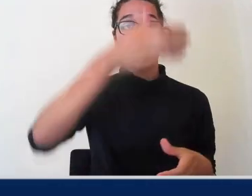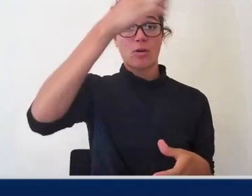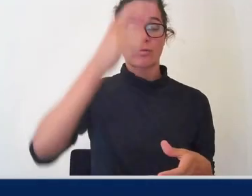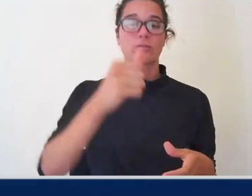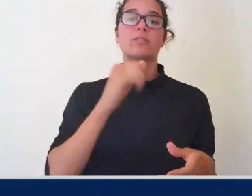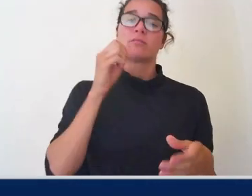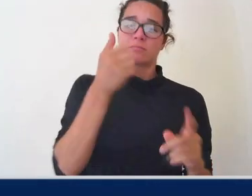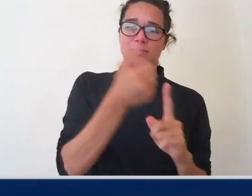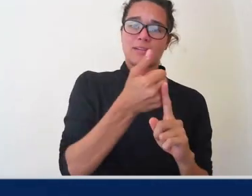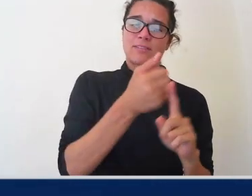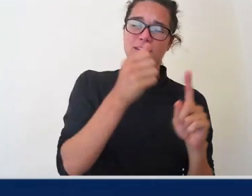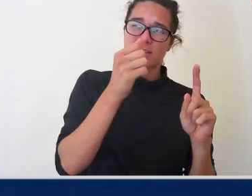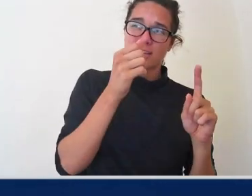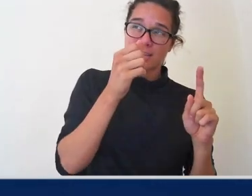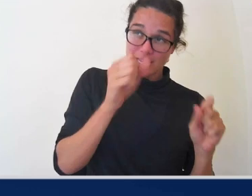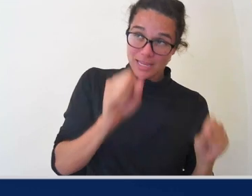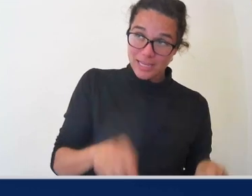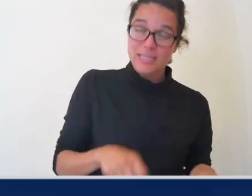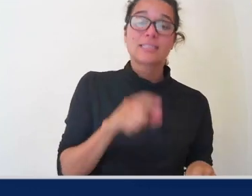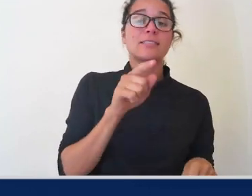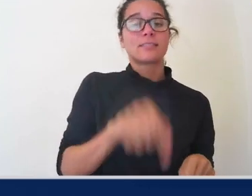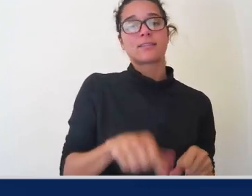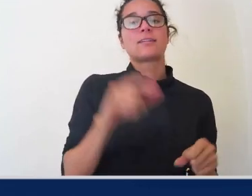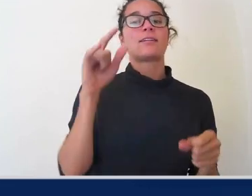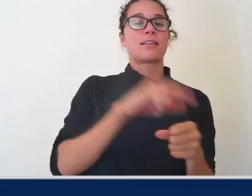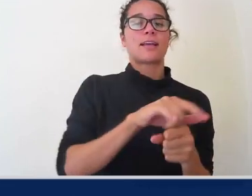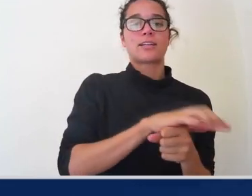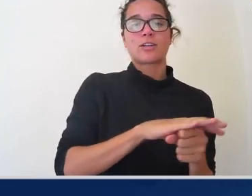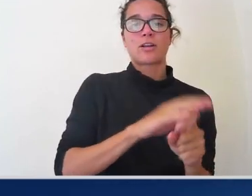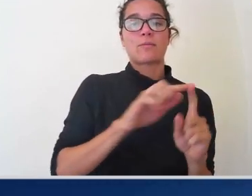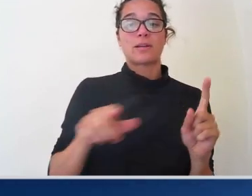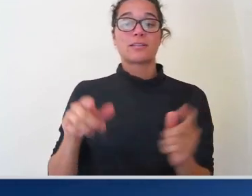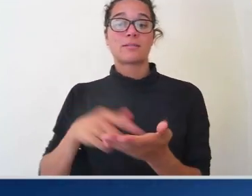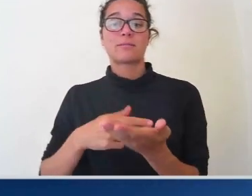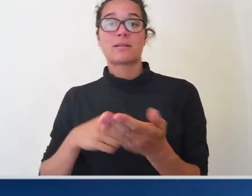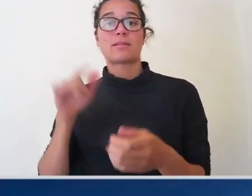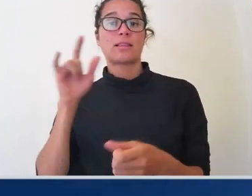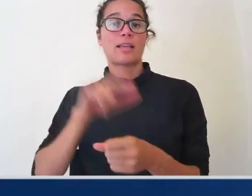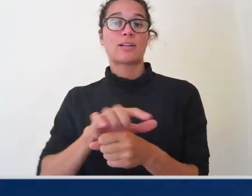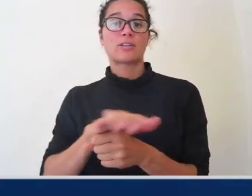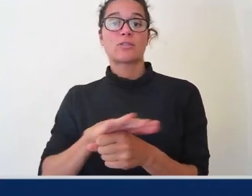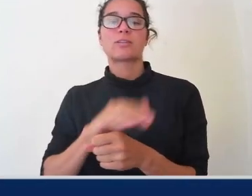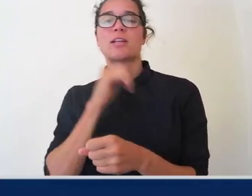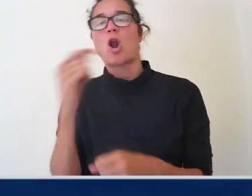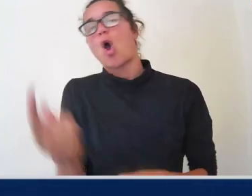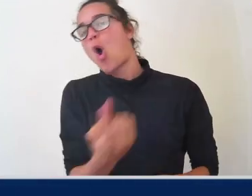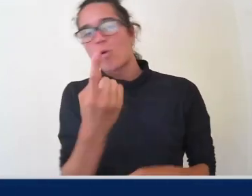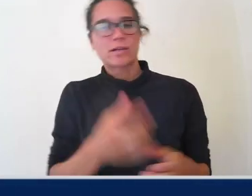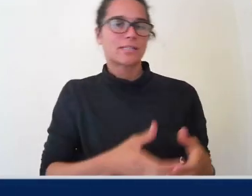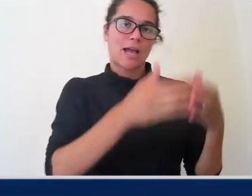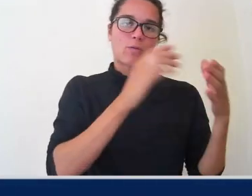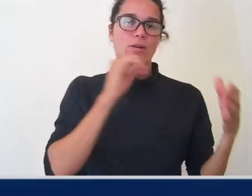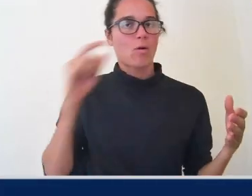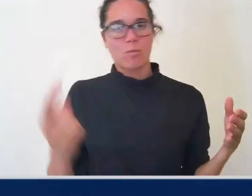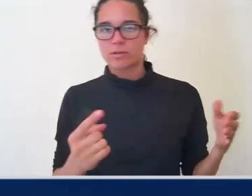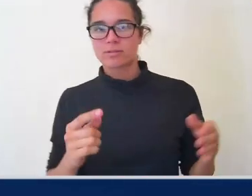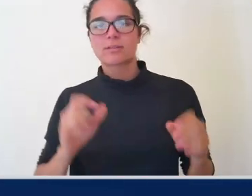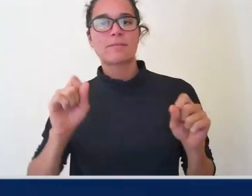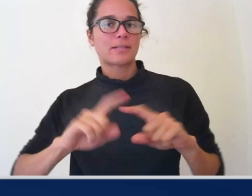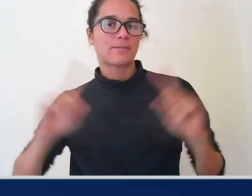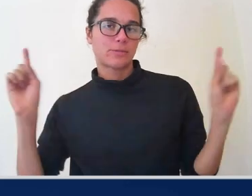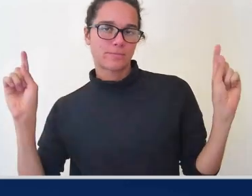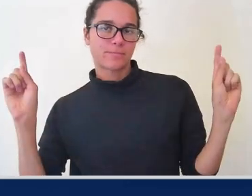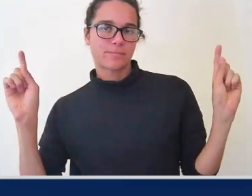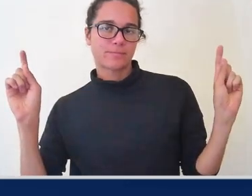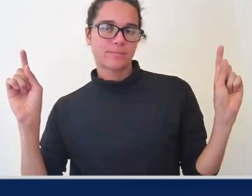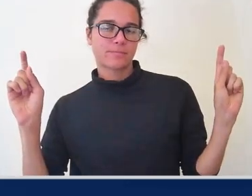control tower, right? Okay. So customers could have their own landing zones where they get certain resources deployed out of the box, correct? And that